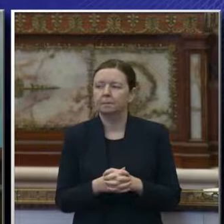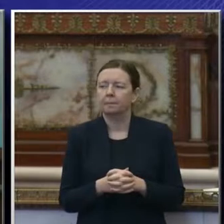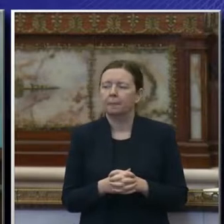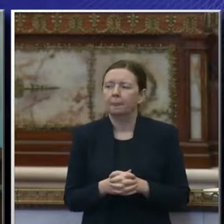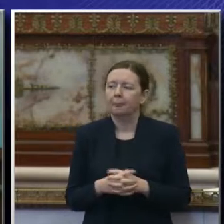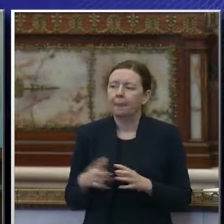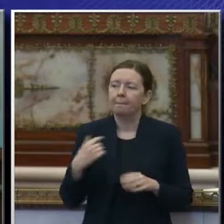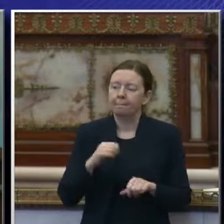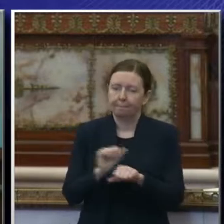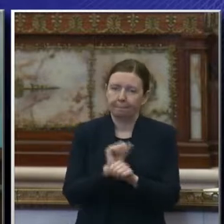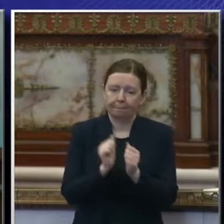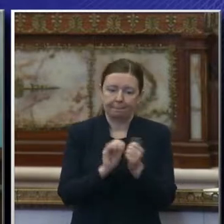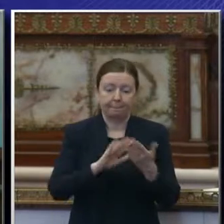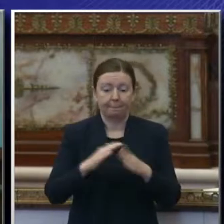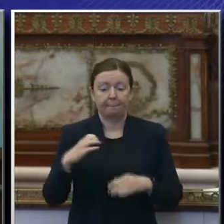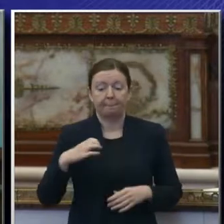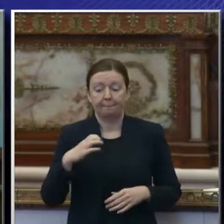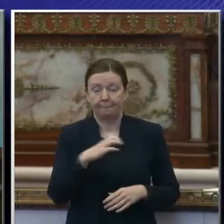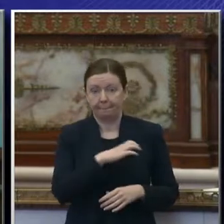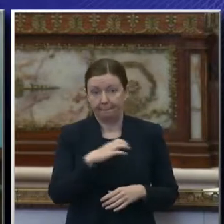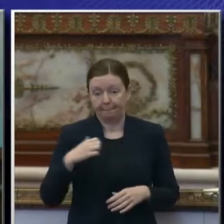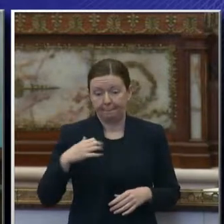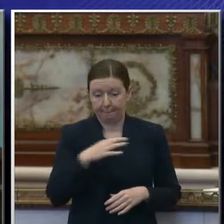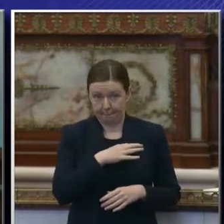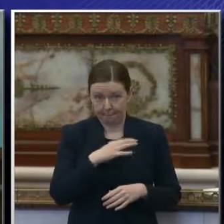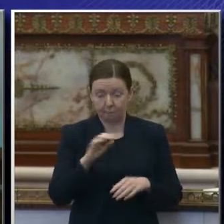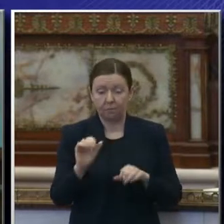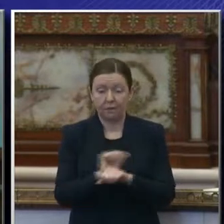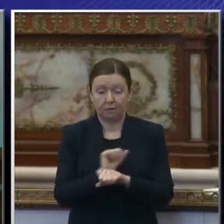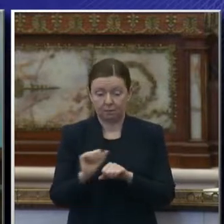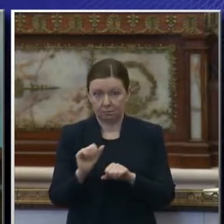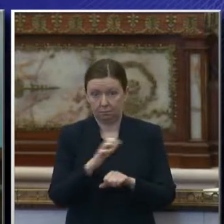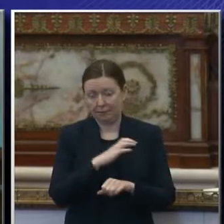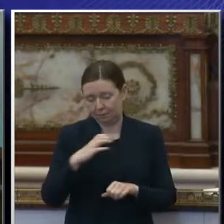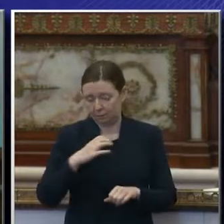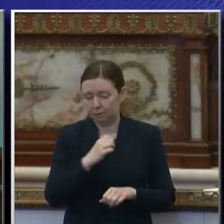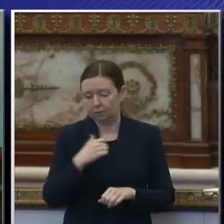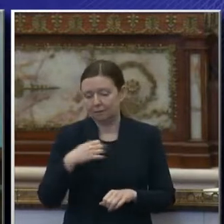And we worked with City Council staff in putting that together.